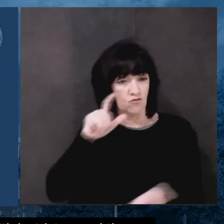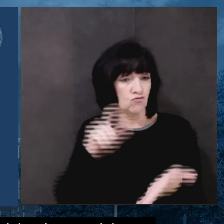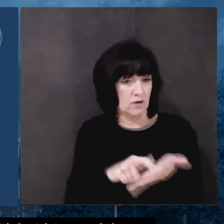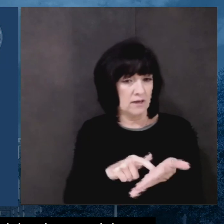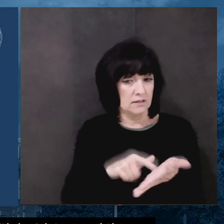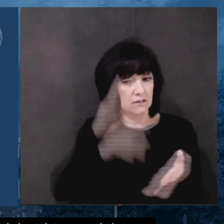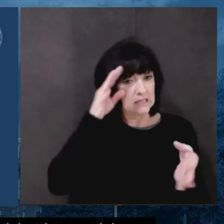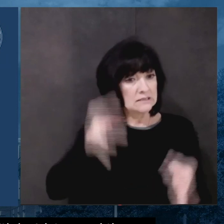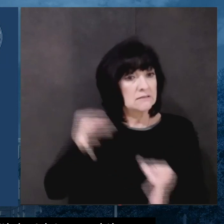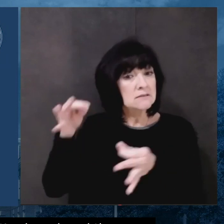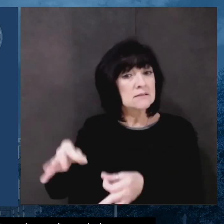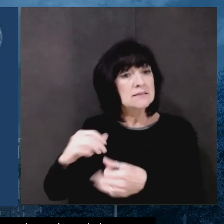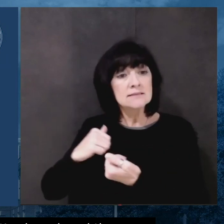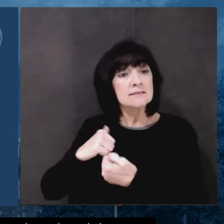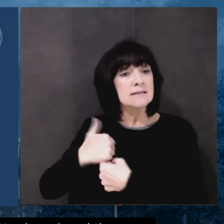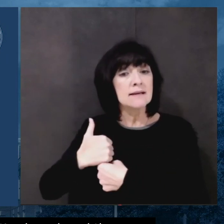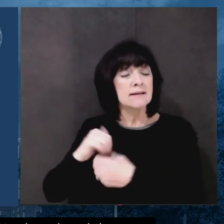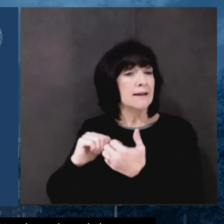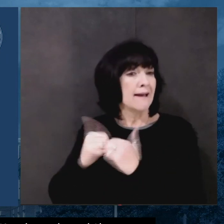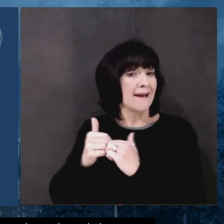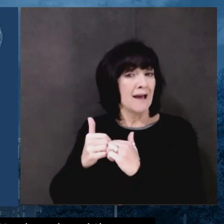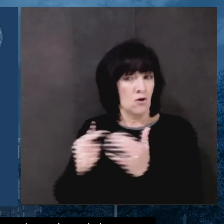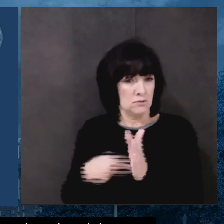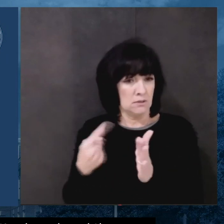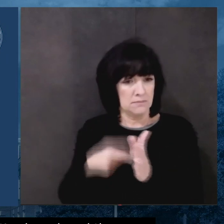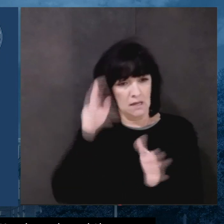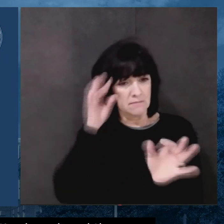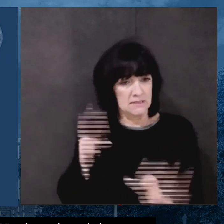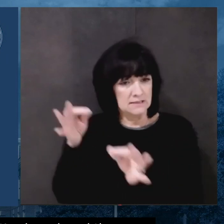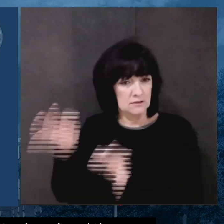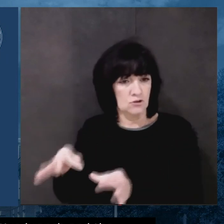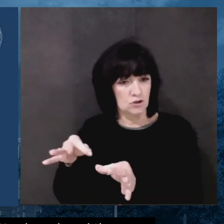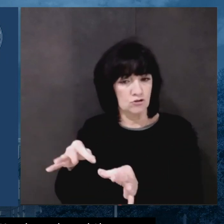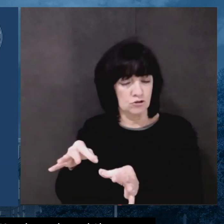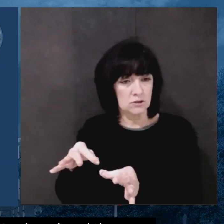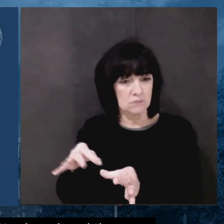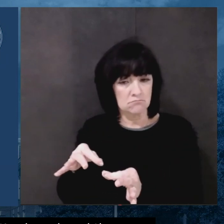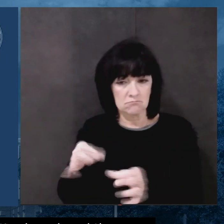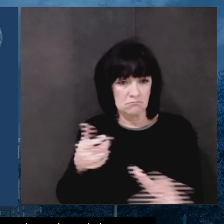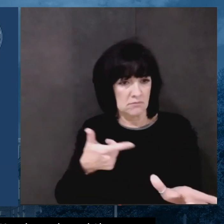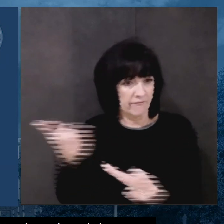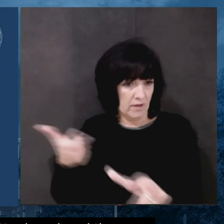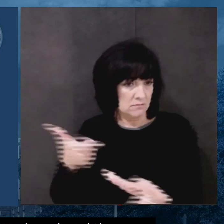decisions have to be made expeditiously and, frankly, using